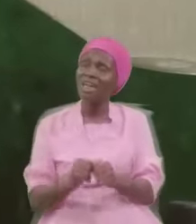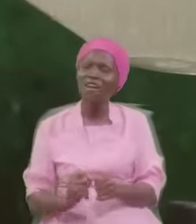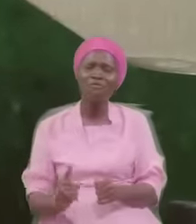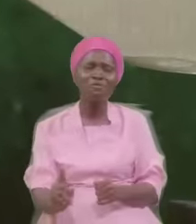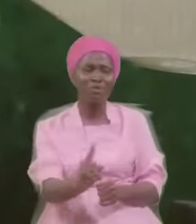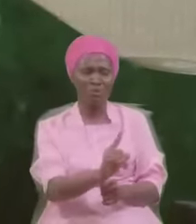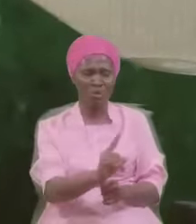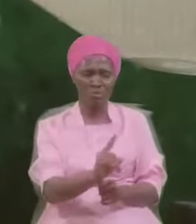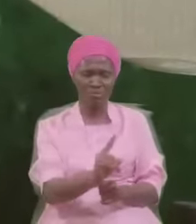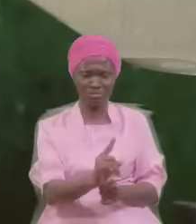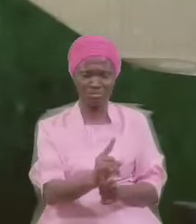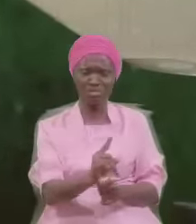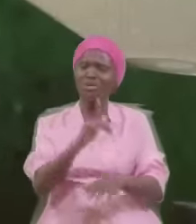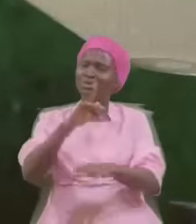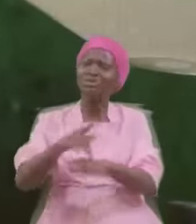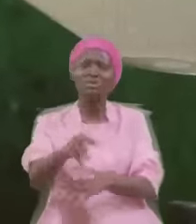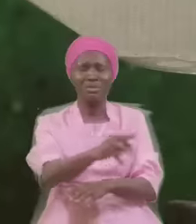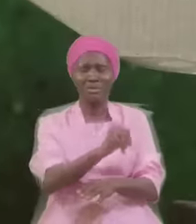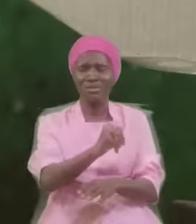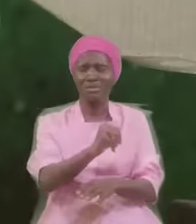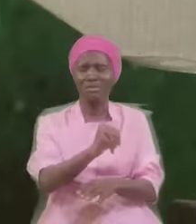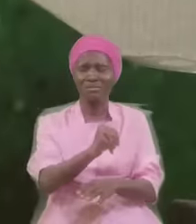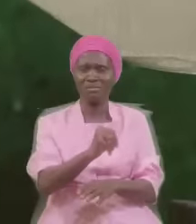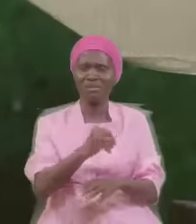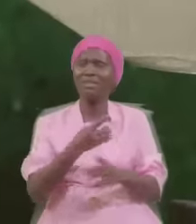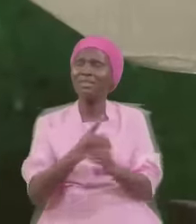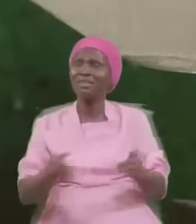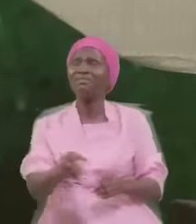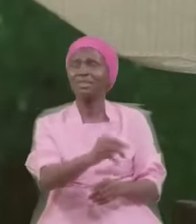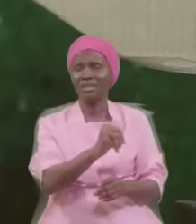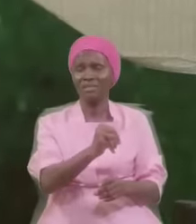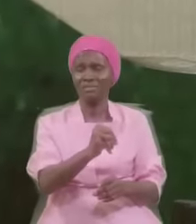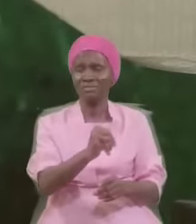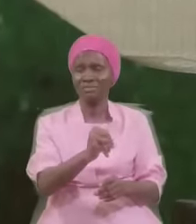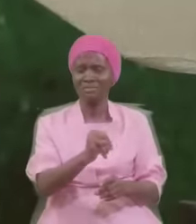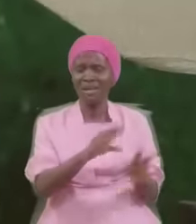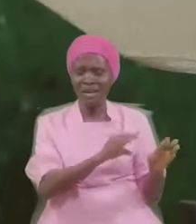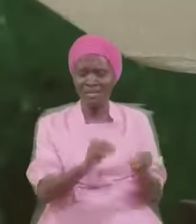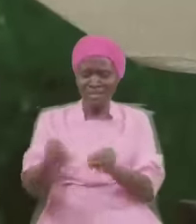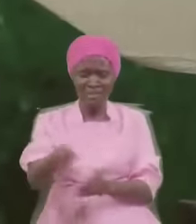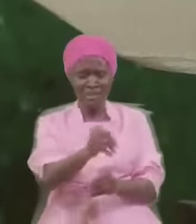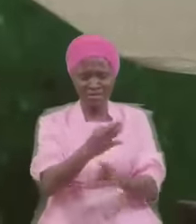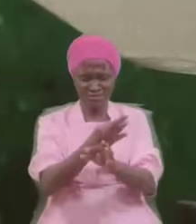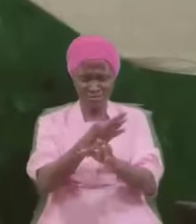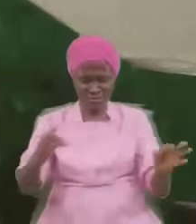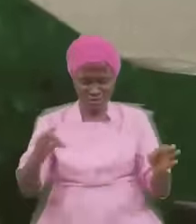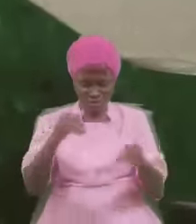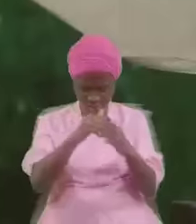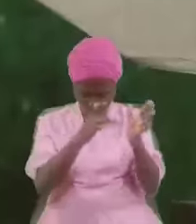exception. Touch them, deliver them, set them free